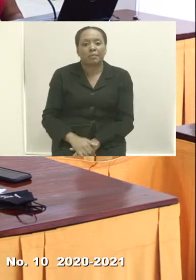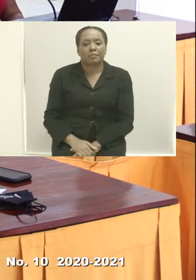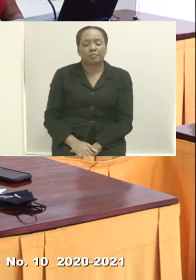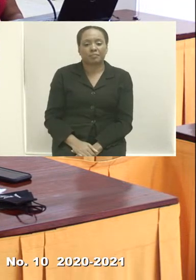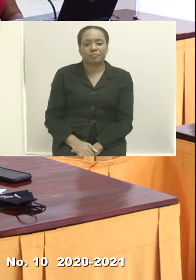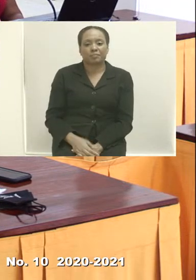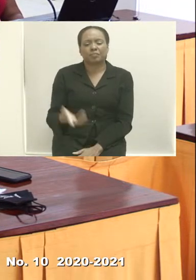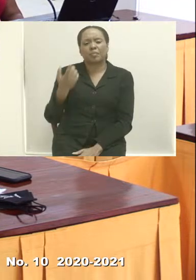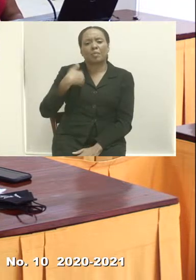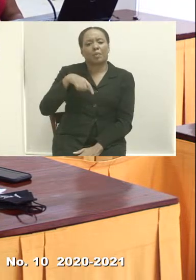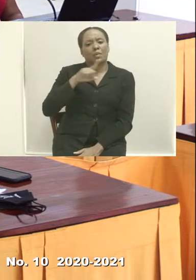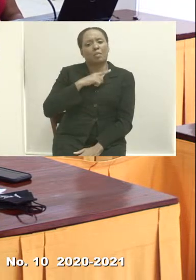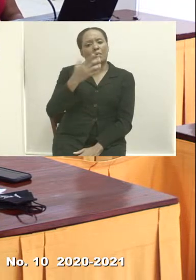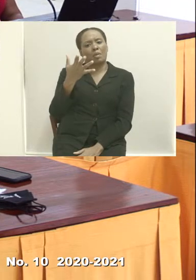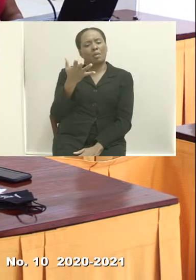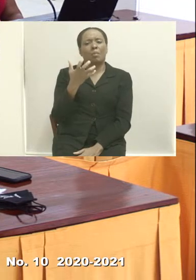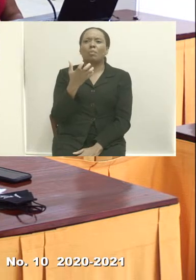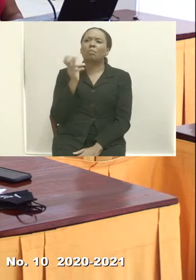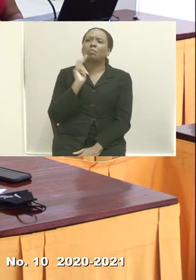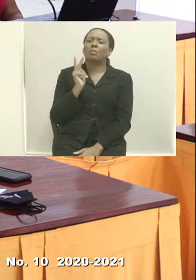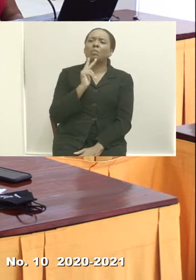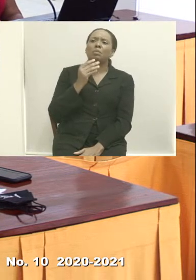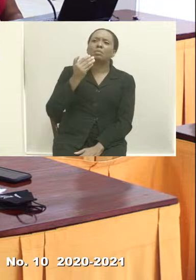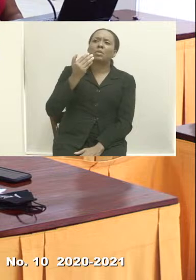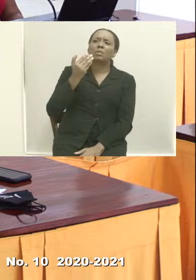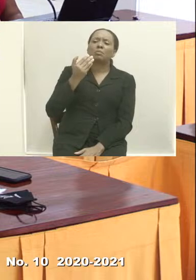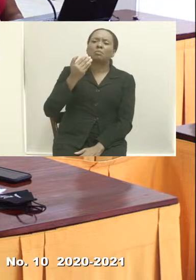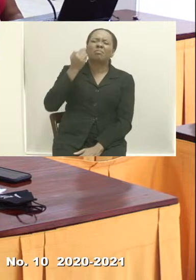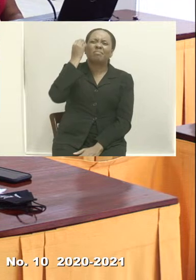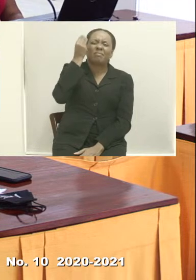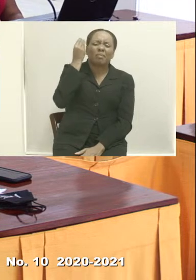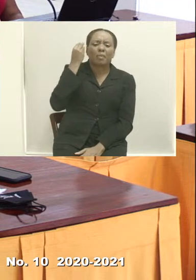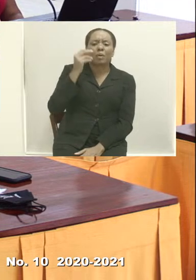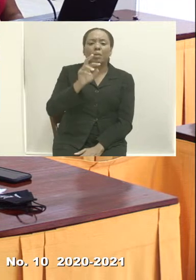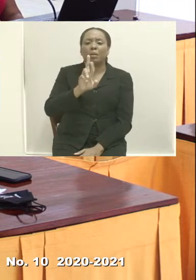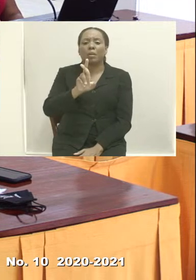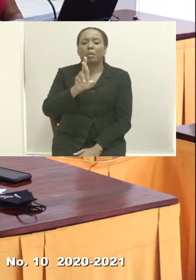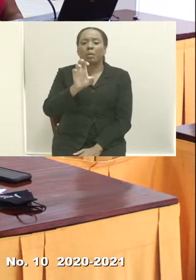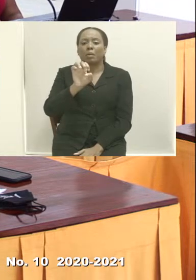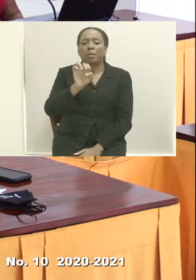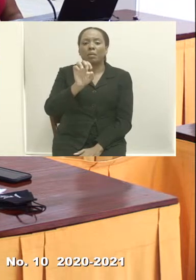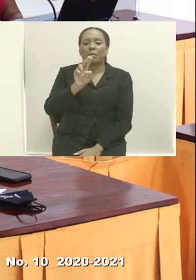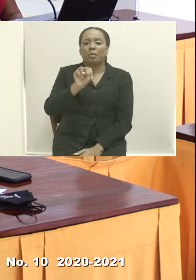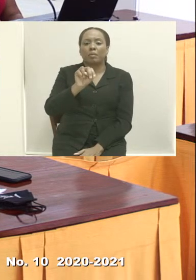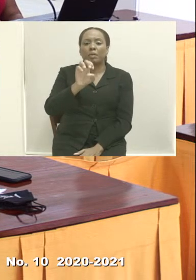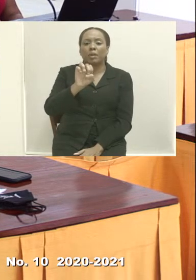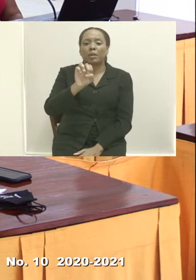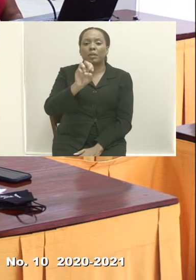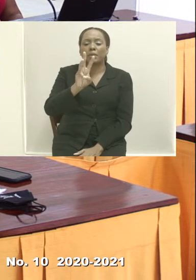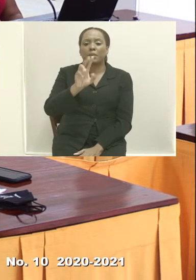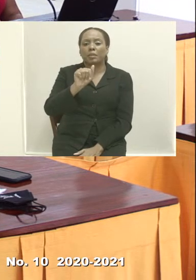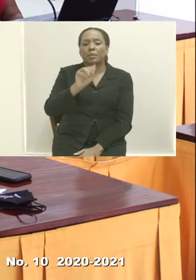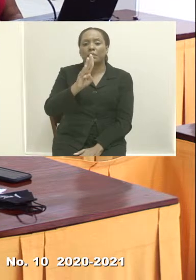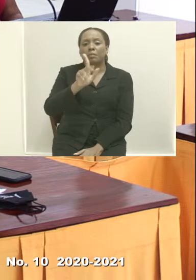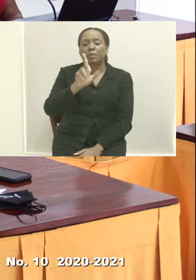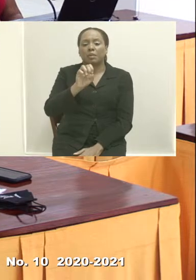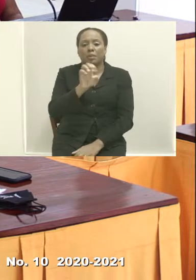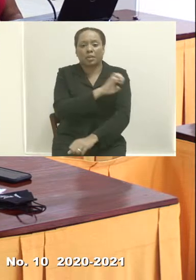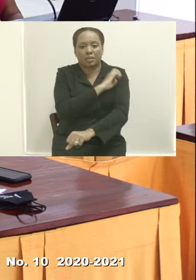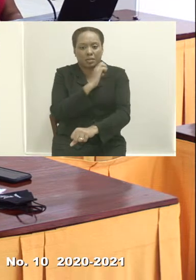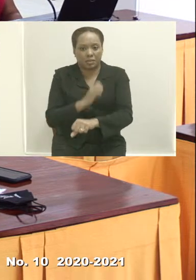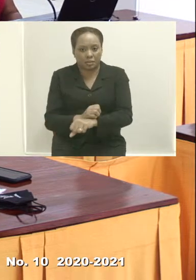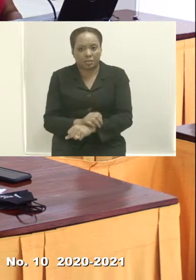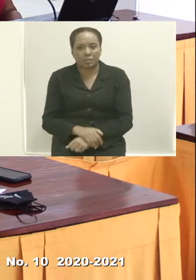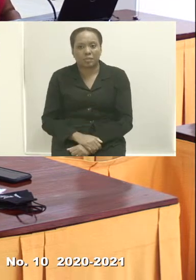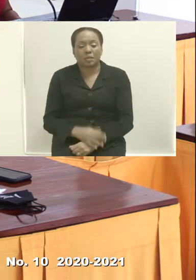giving life to the ideal of renewable energy in all of its variations. Photovoltaics is obviously the one that has the head start at this